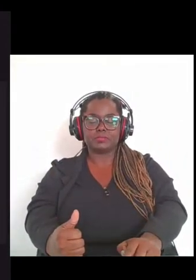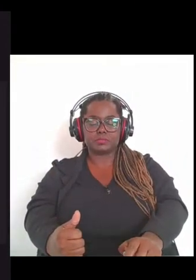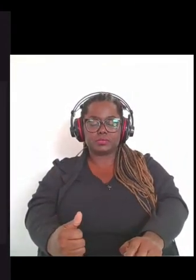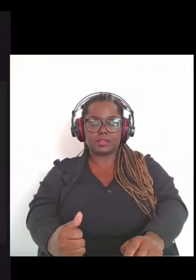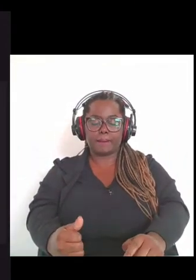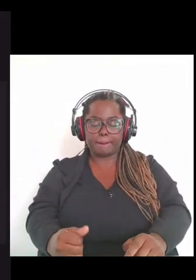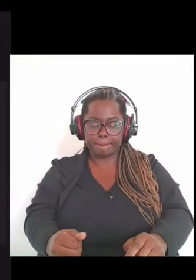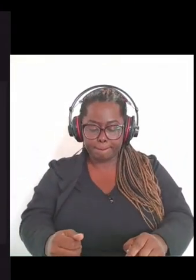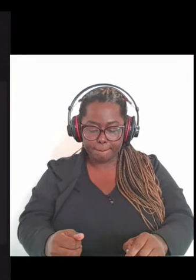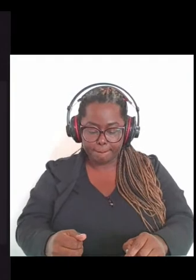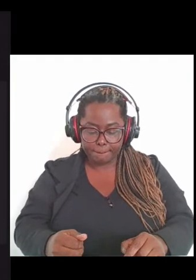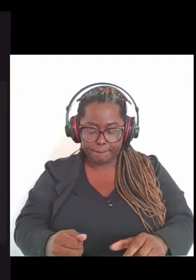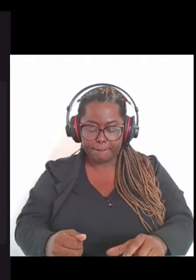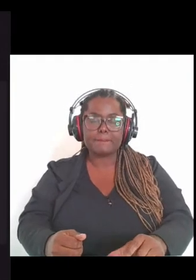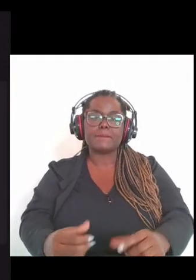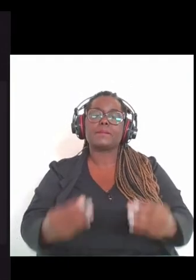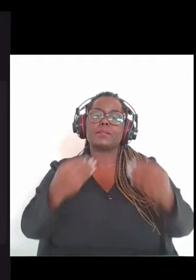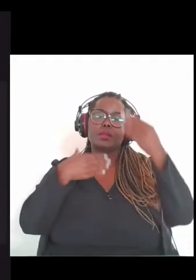um